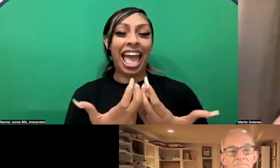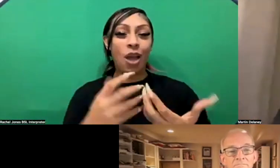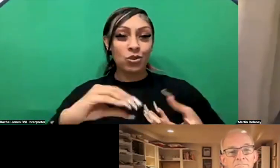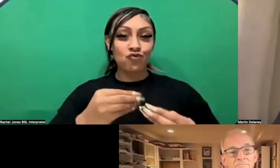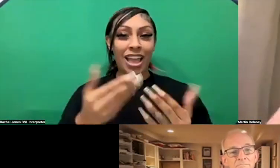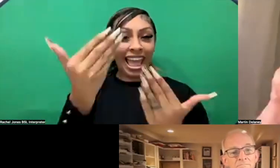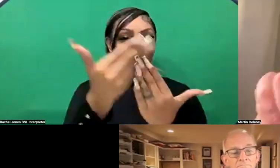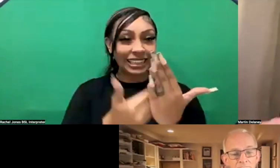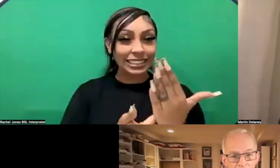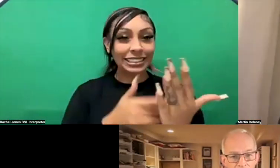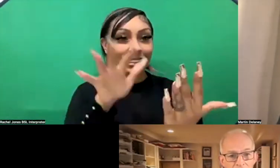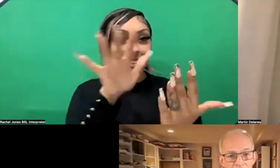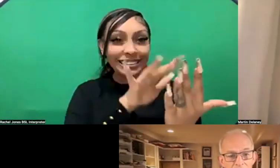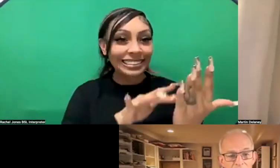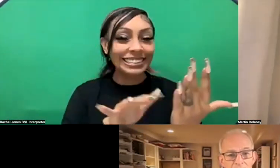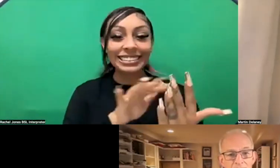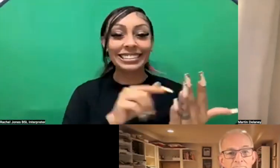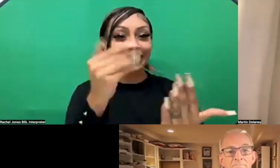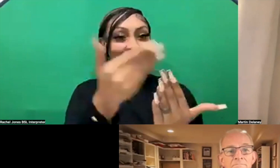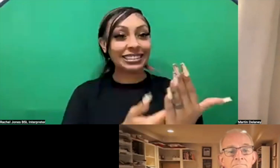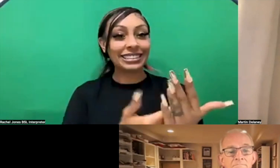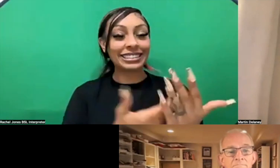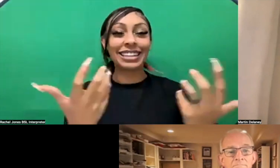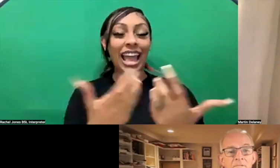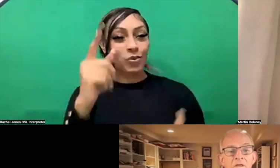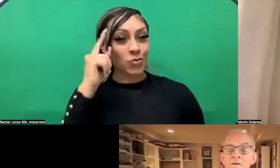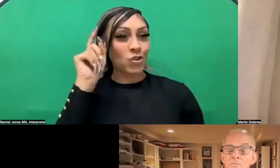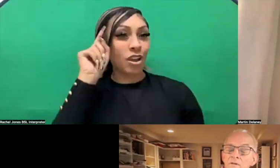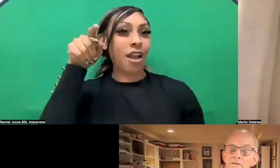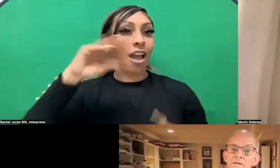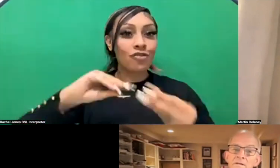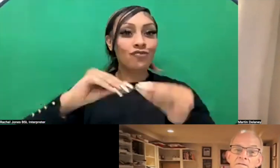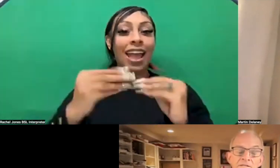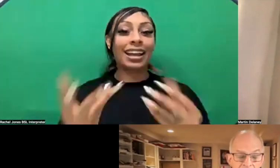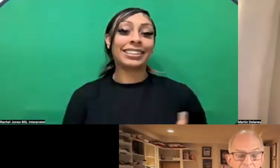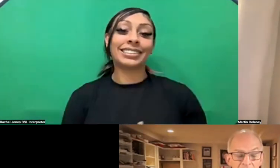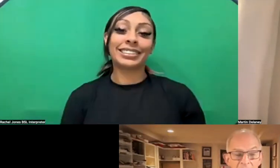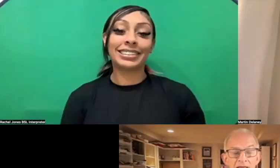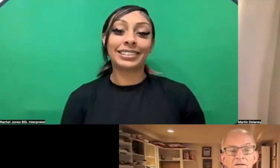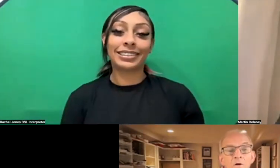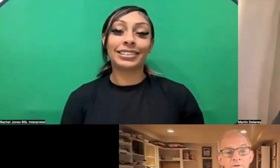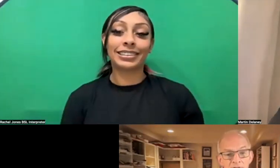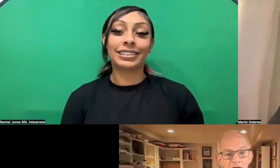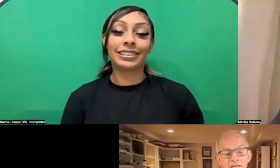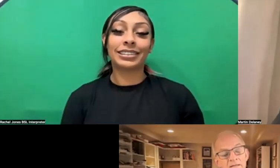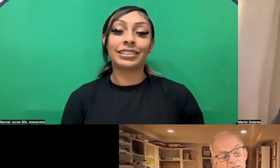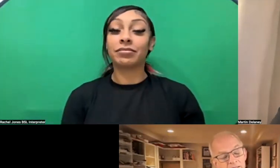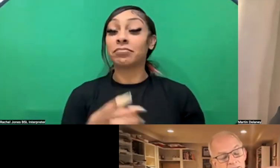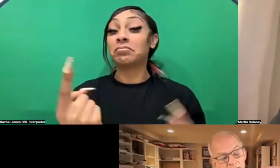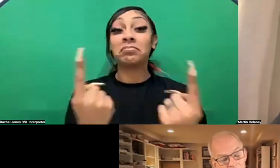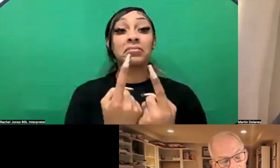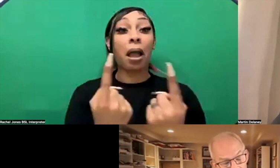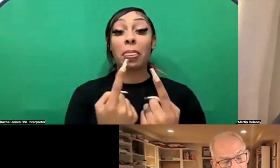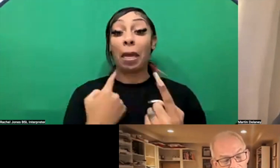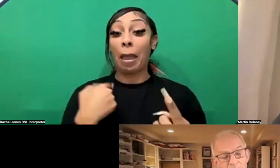that decided on as the ideal kind of layout for the MPC? Well, this is something I had already done in